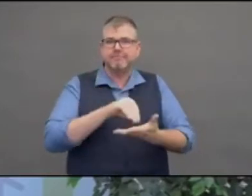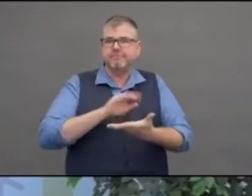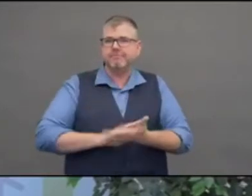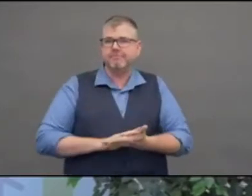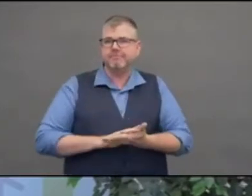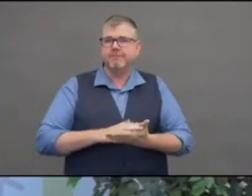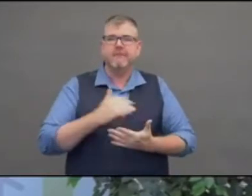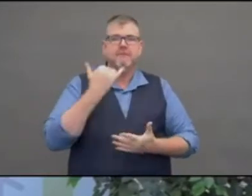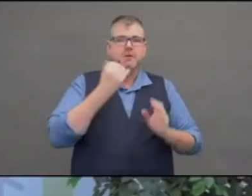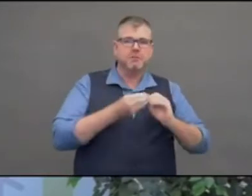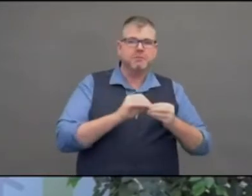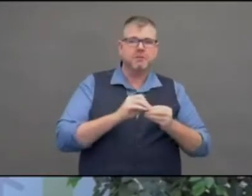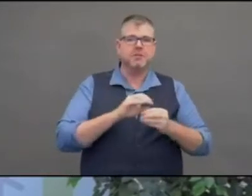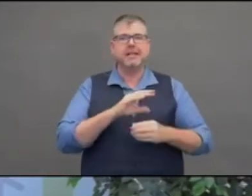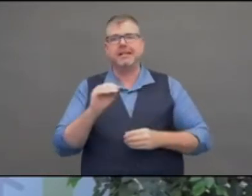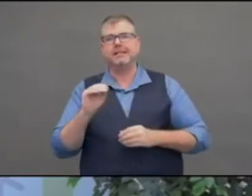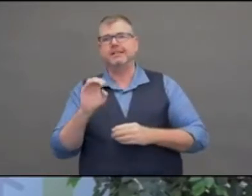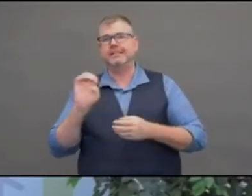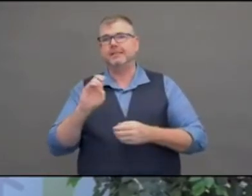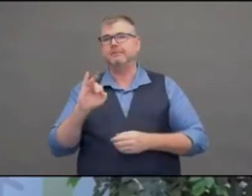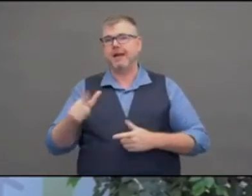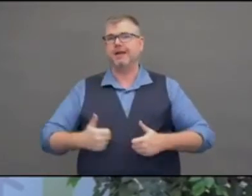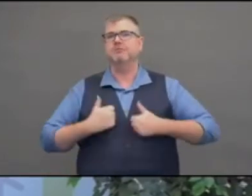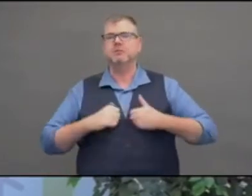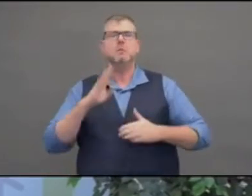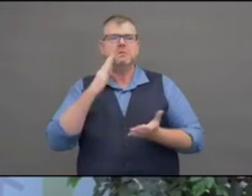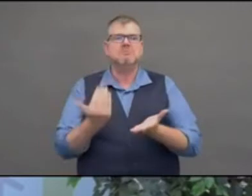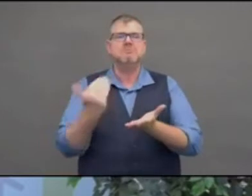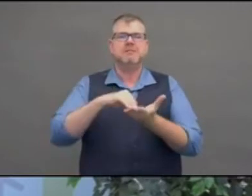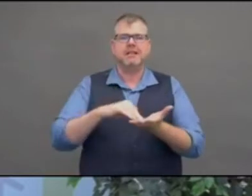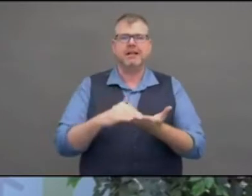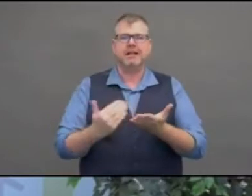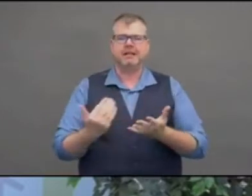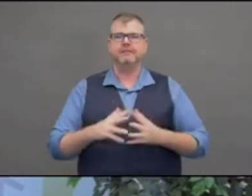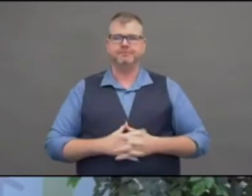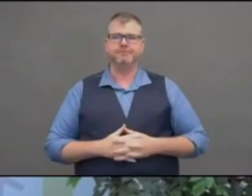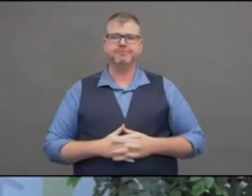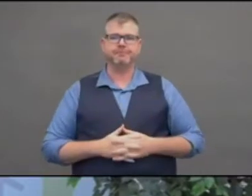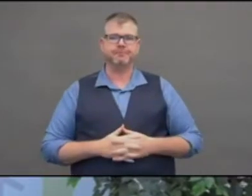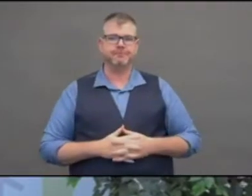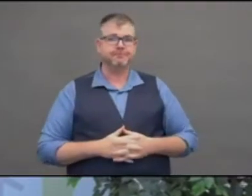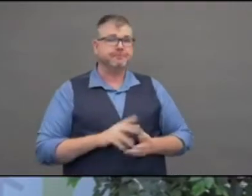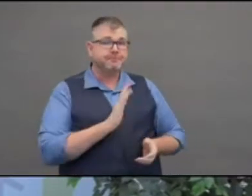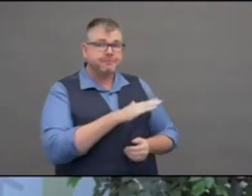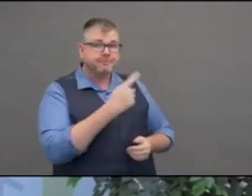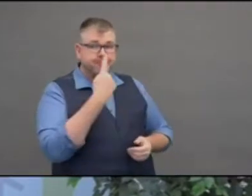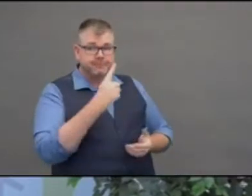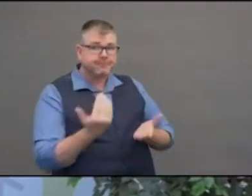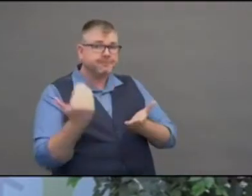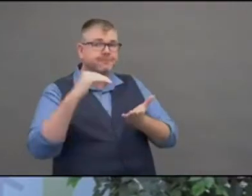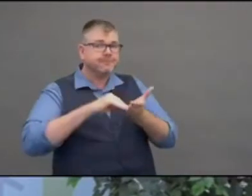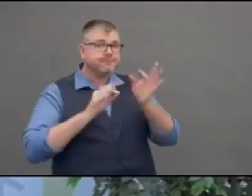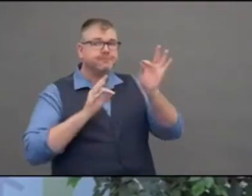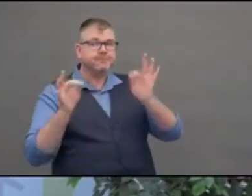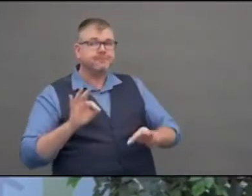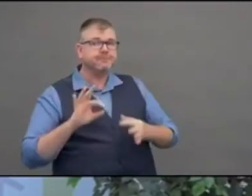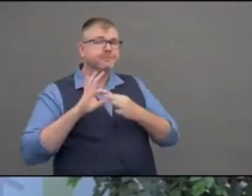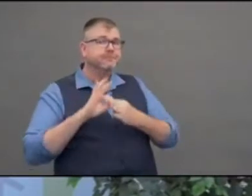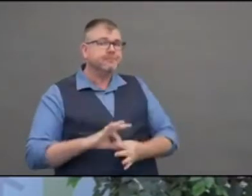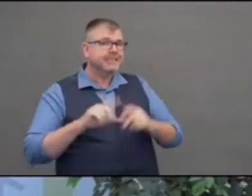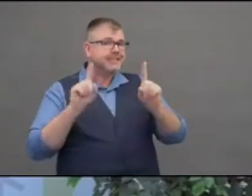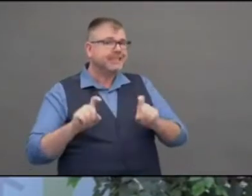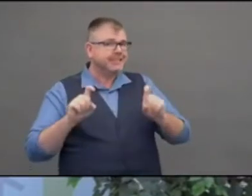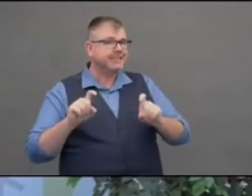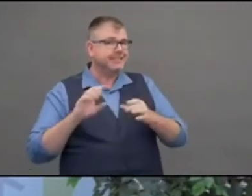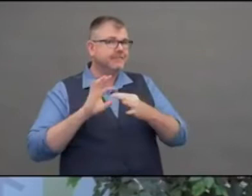down. So Valerie, talk to us about the screening. We know that screening for cancer is important. How often should